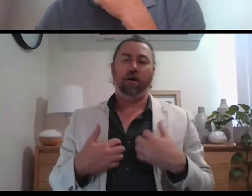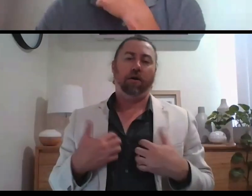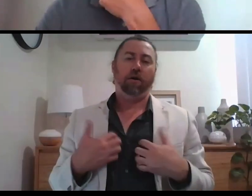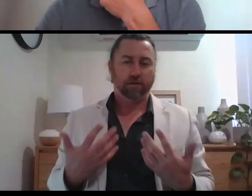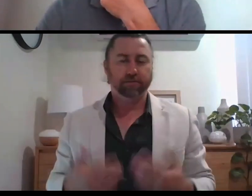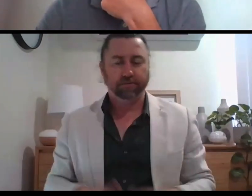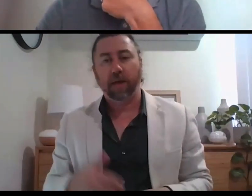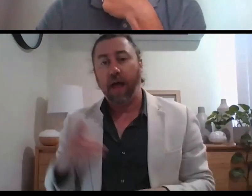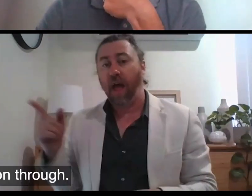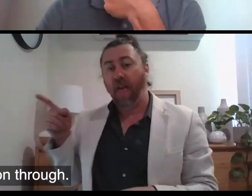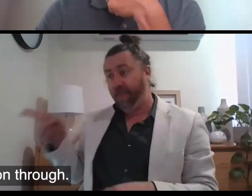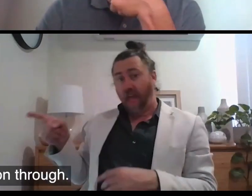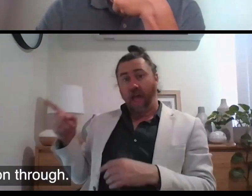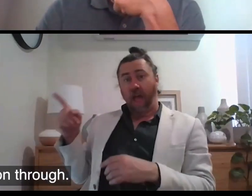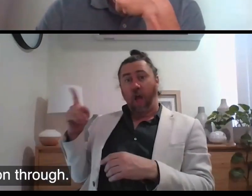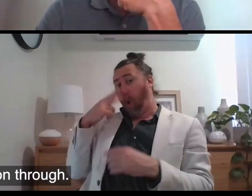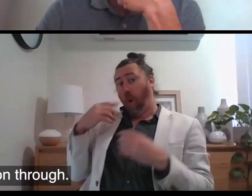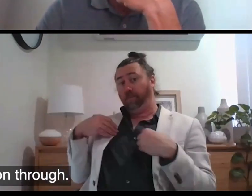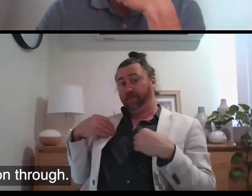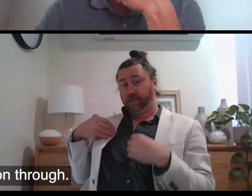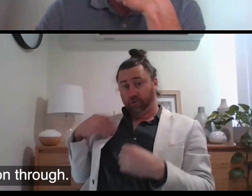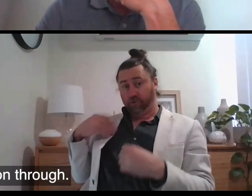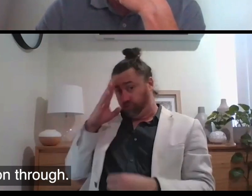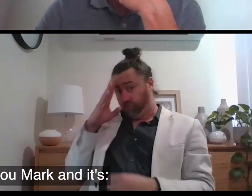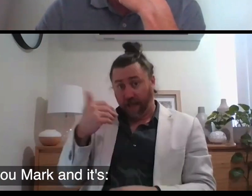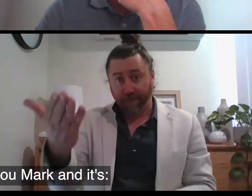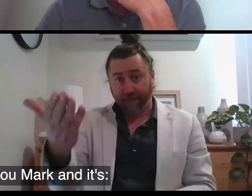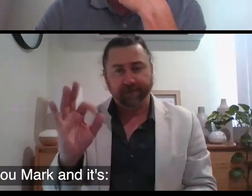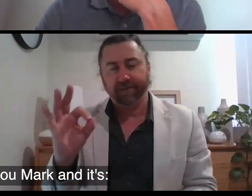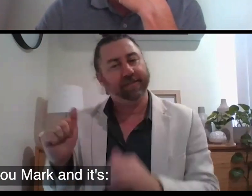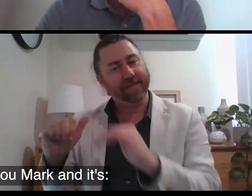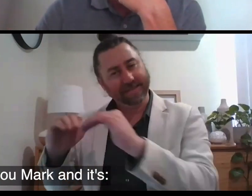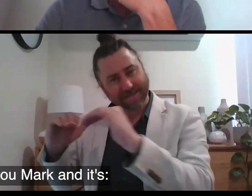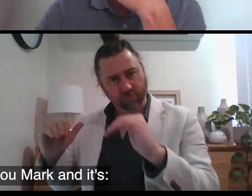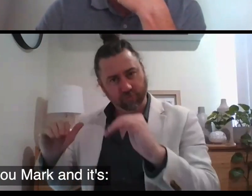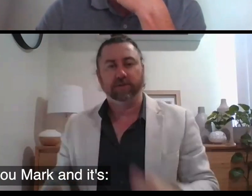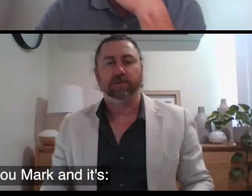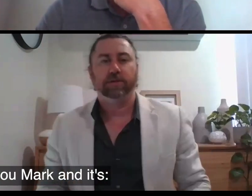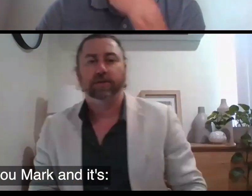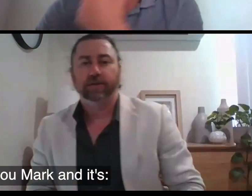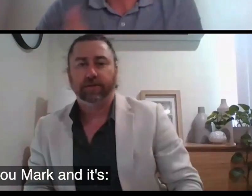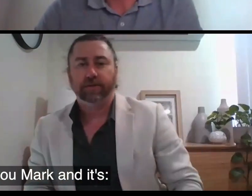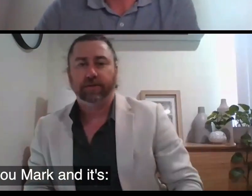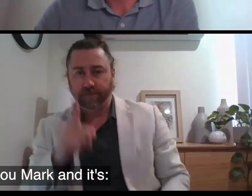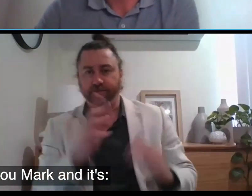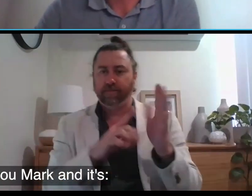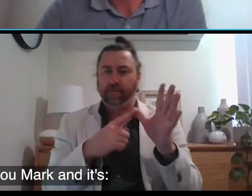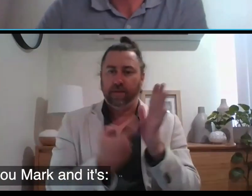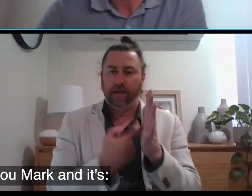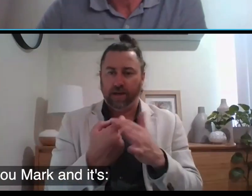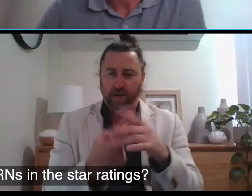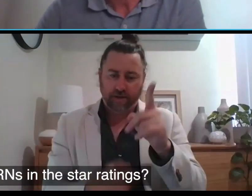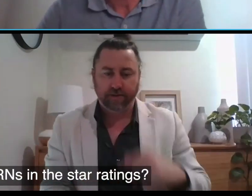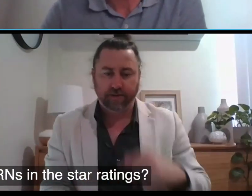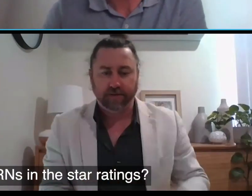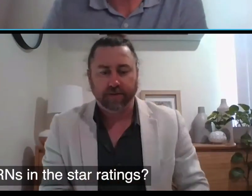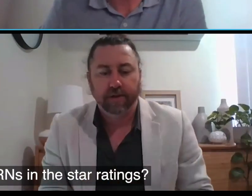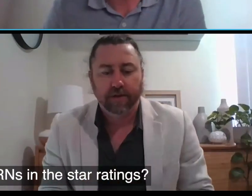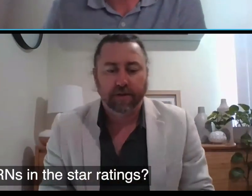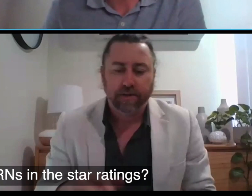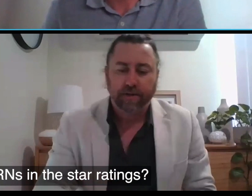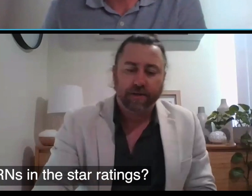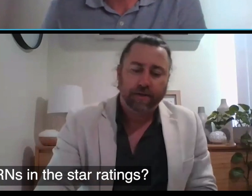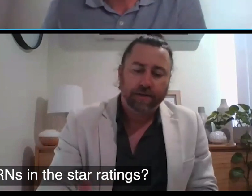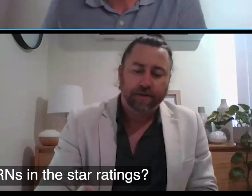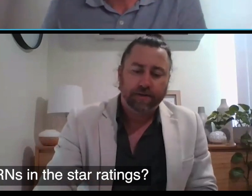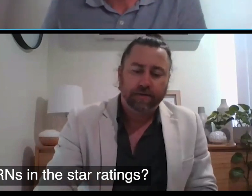owner. Okay, next question through. This one's probably for you, Mark. And it's why can't